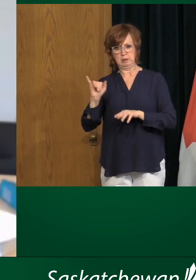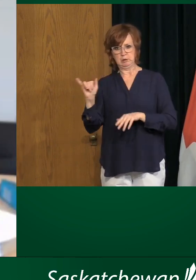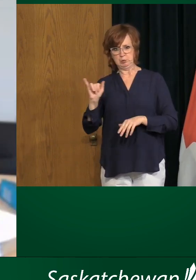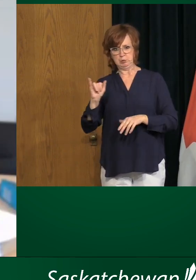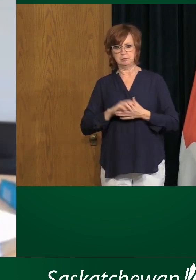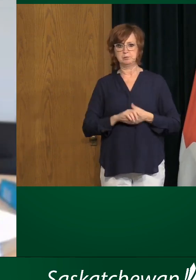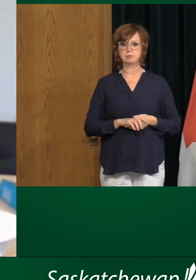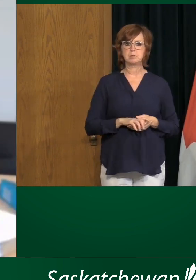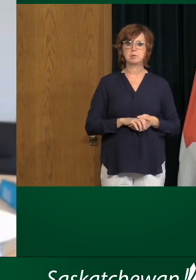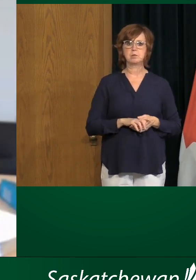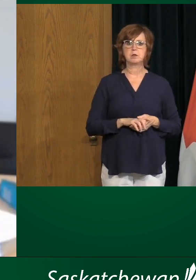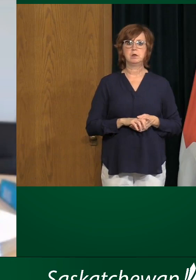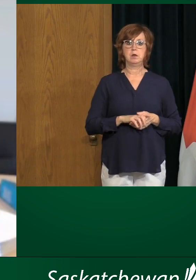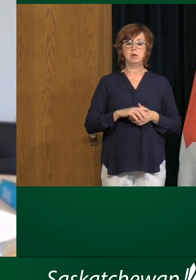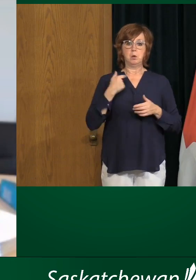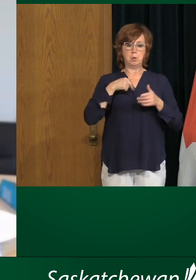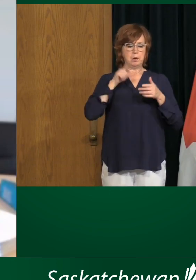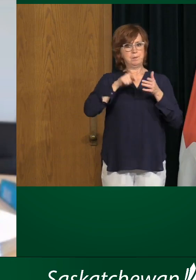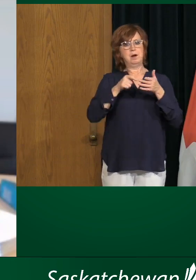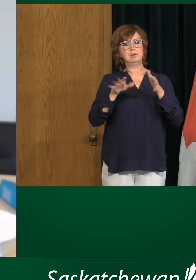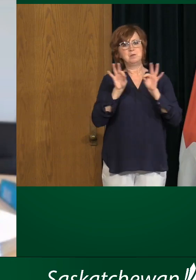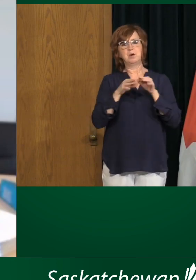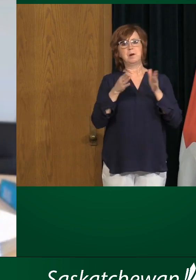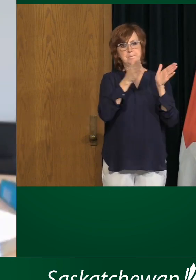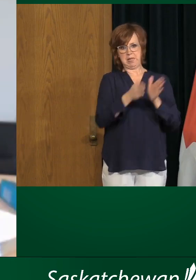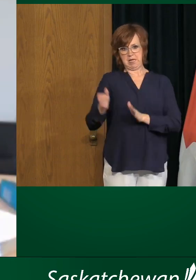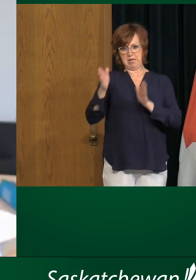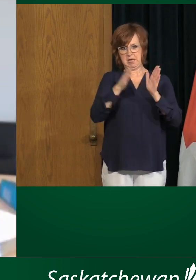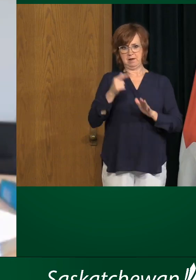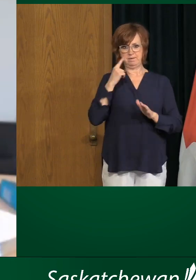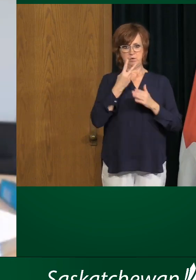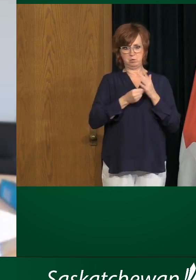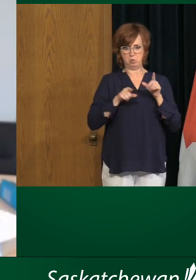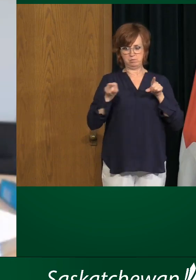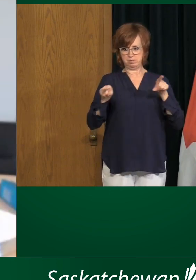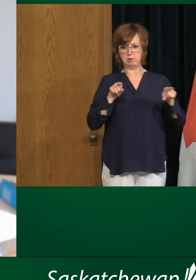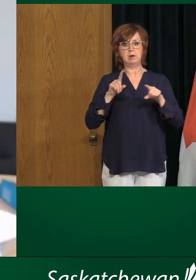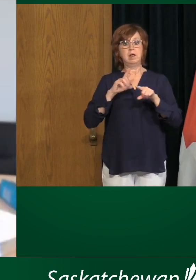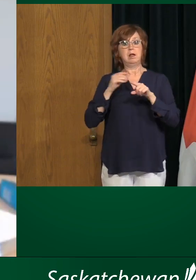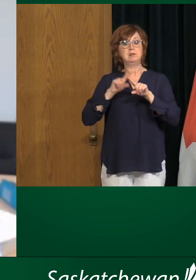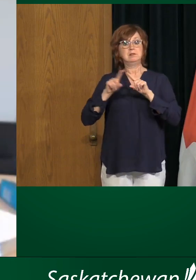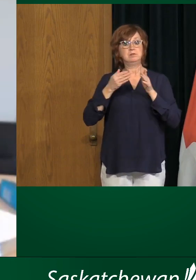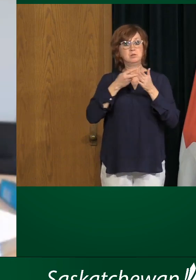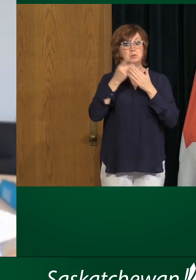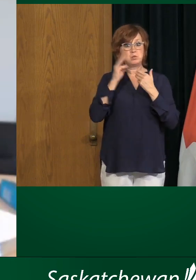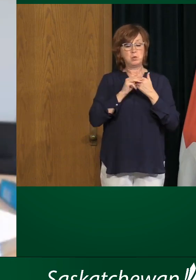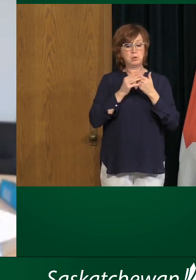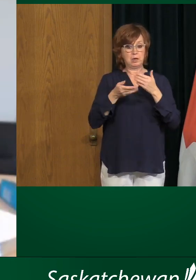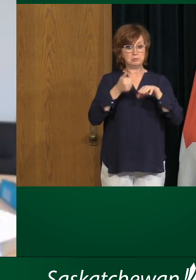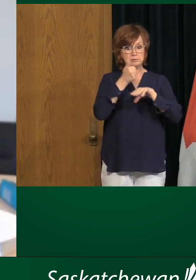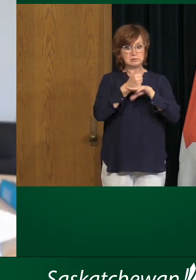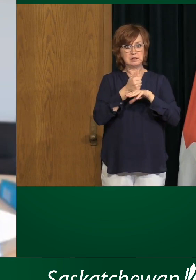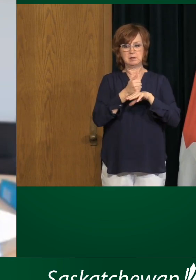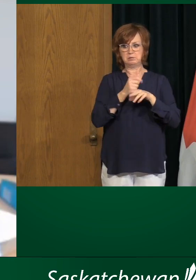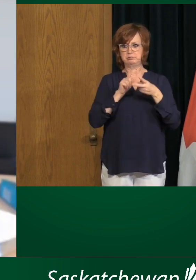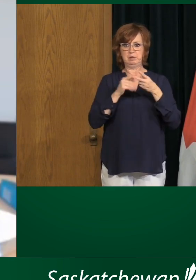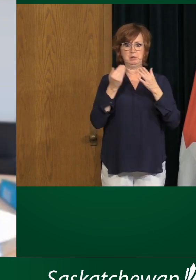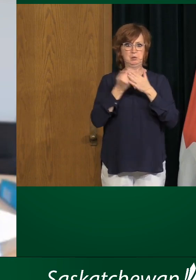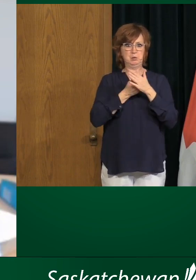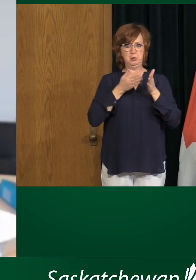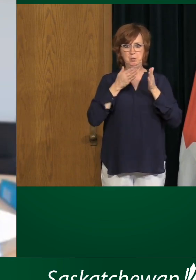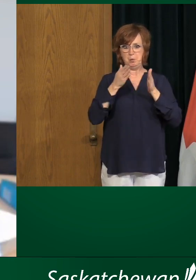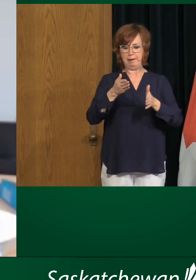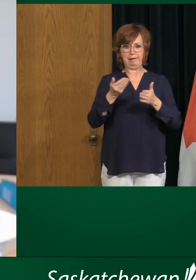Extensive planning is required to accommodate the interdependence of the various programs and the new ways of working. Our established